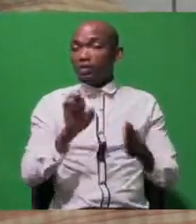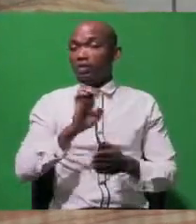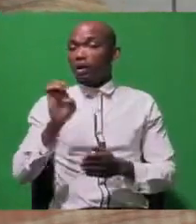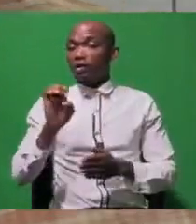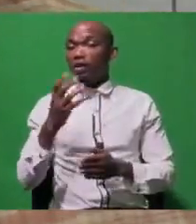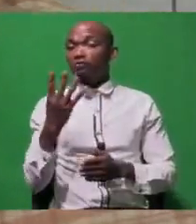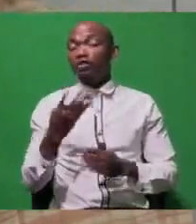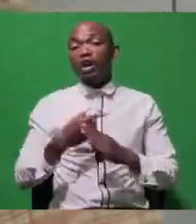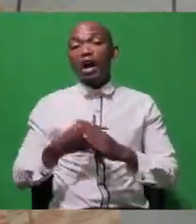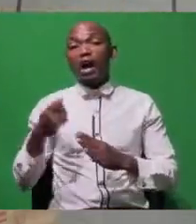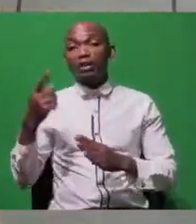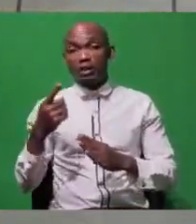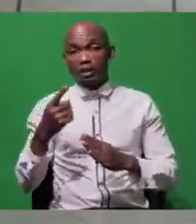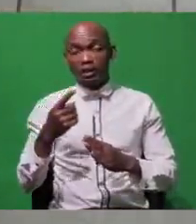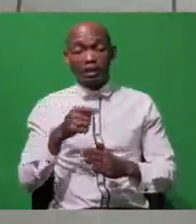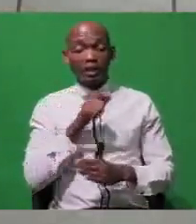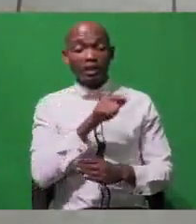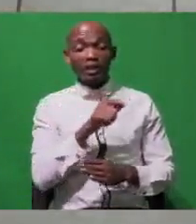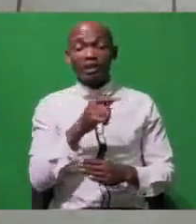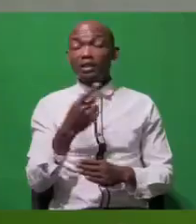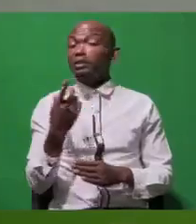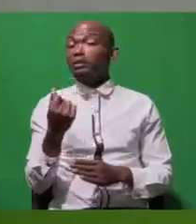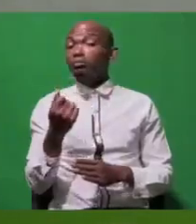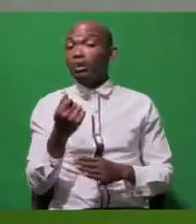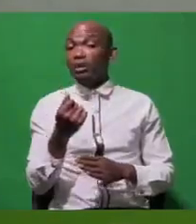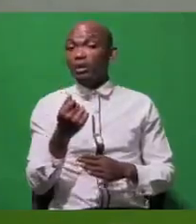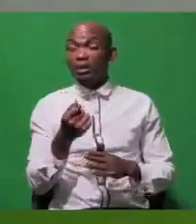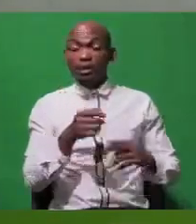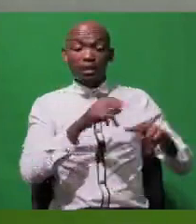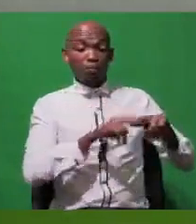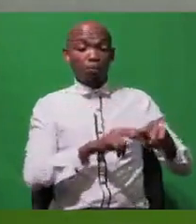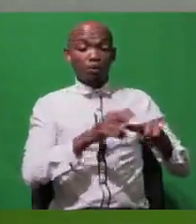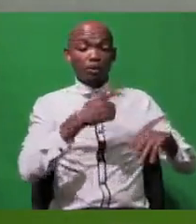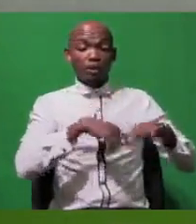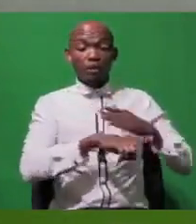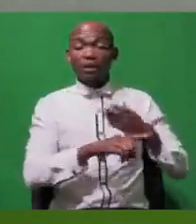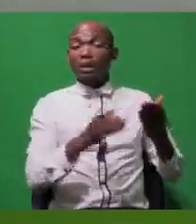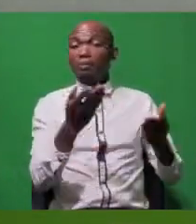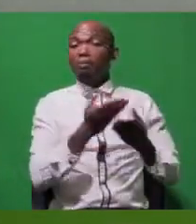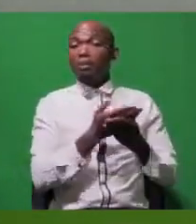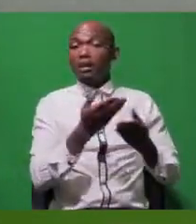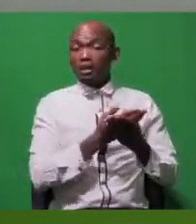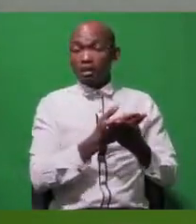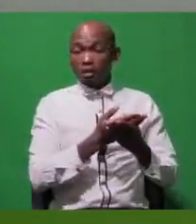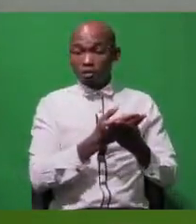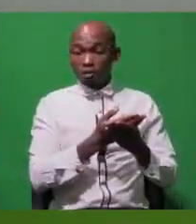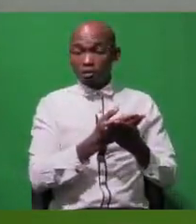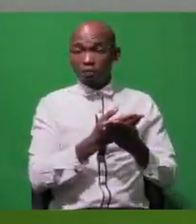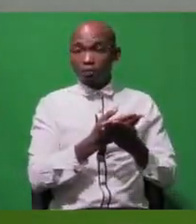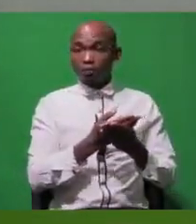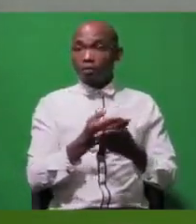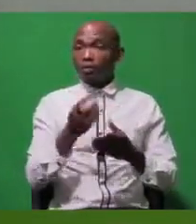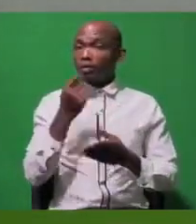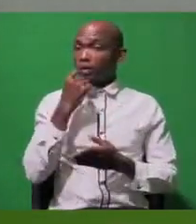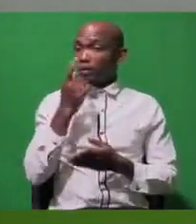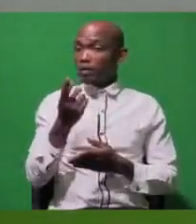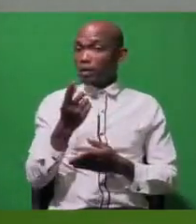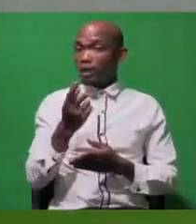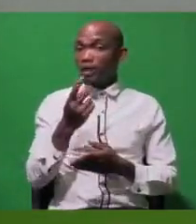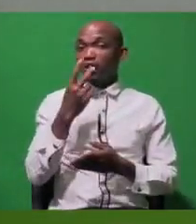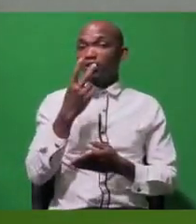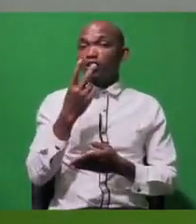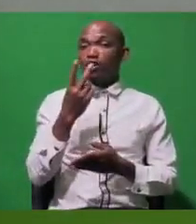60,400 is, and this money was deposited to the bank account. You say that